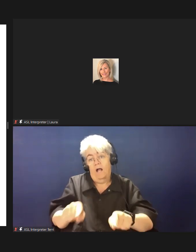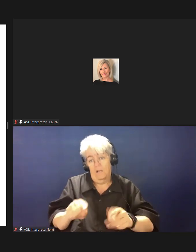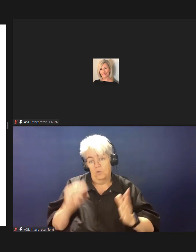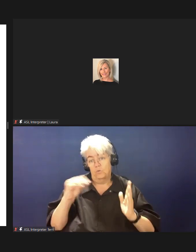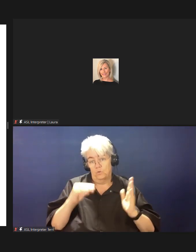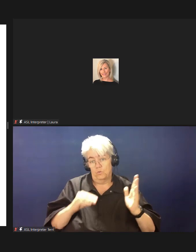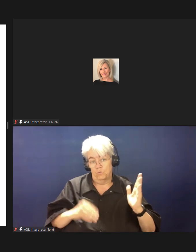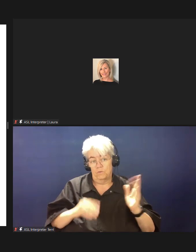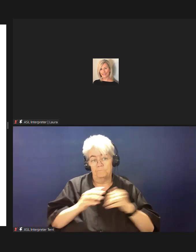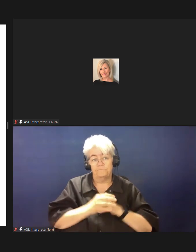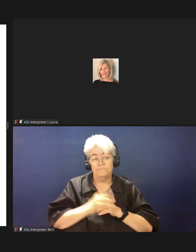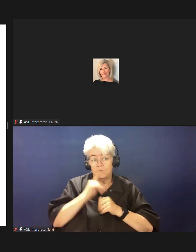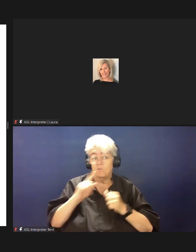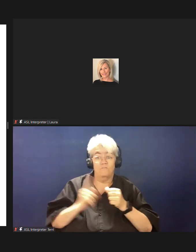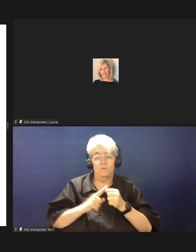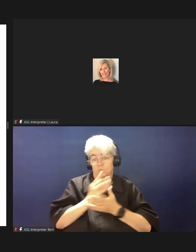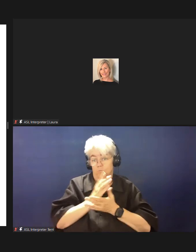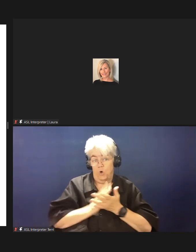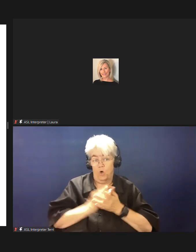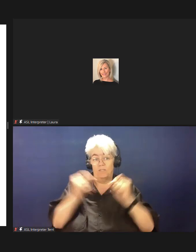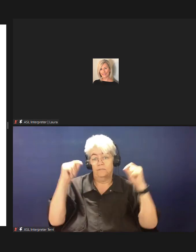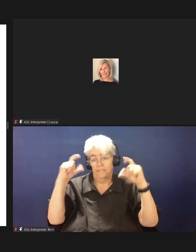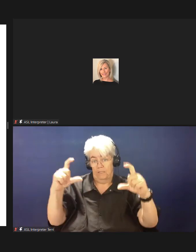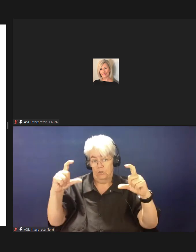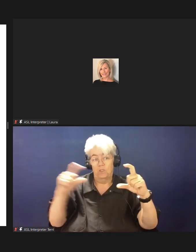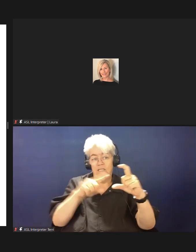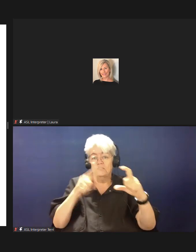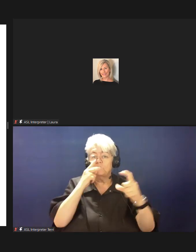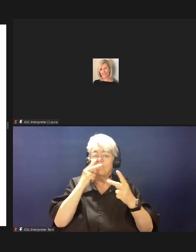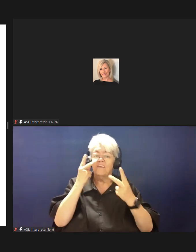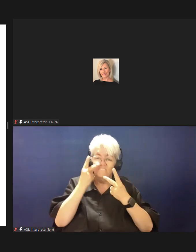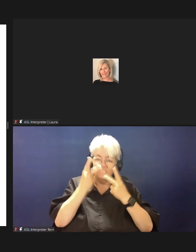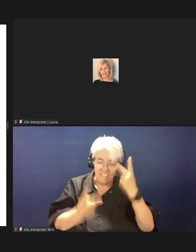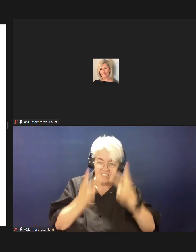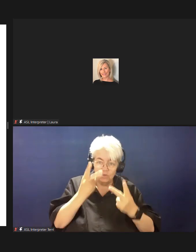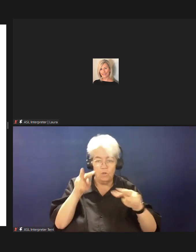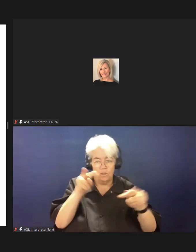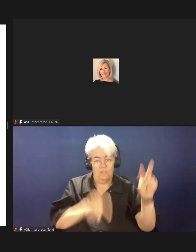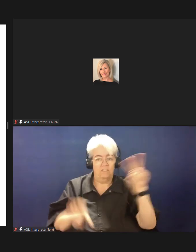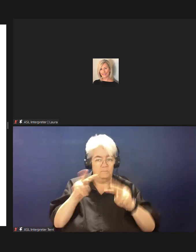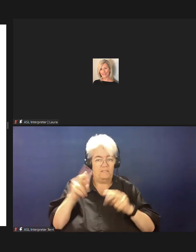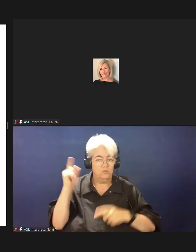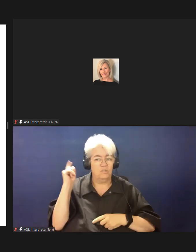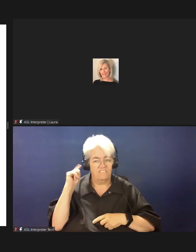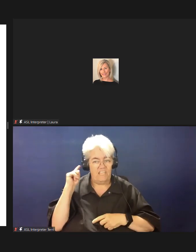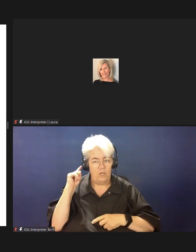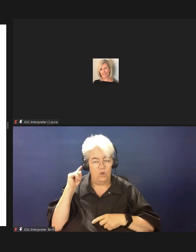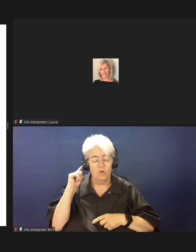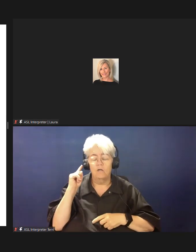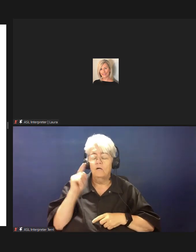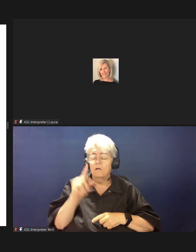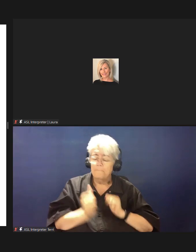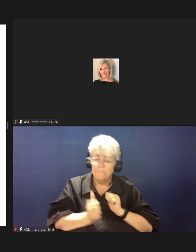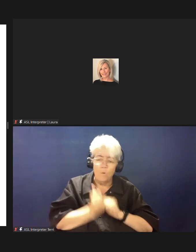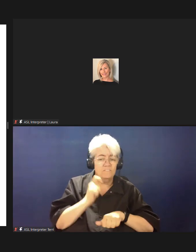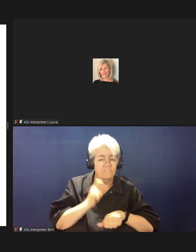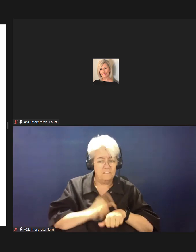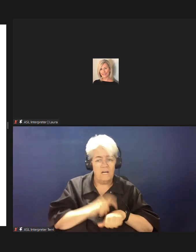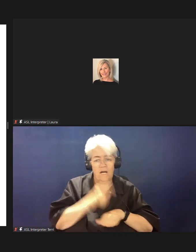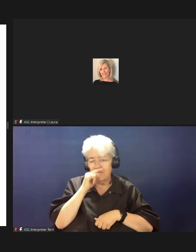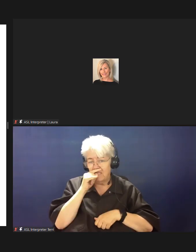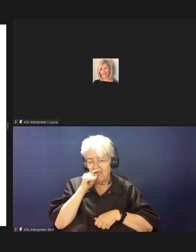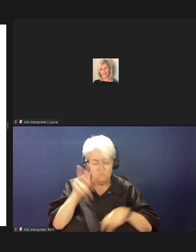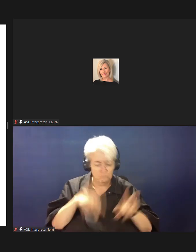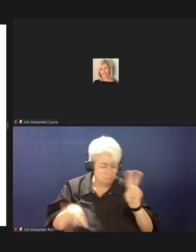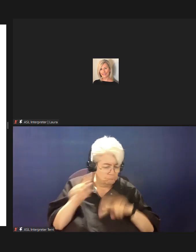step for hearing screening is to conduct a visual inspection of the outer ear. Now, in most cases, the child will pass at